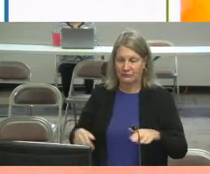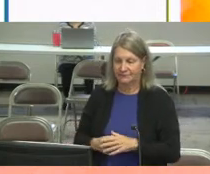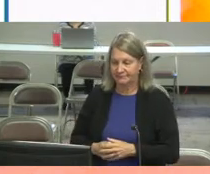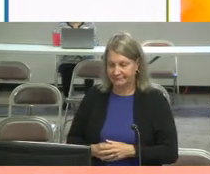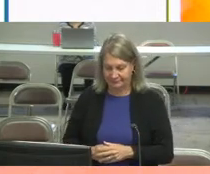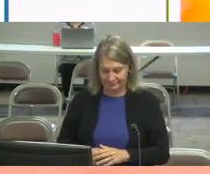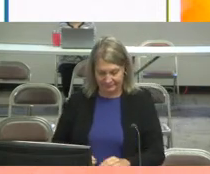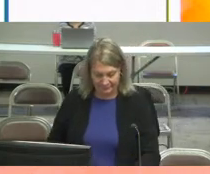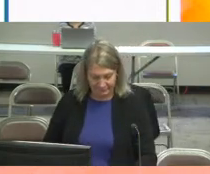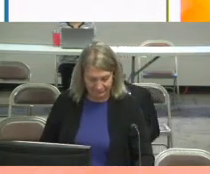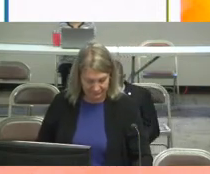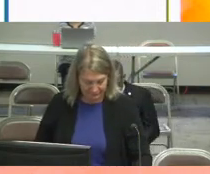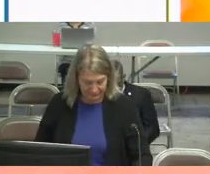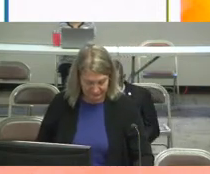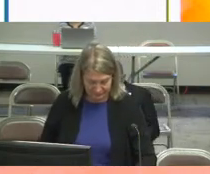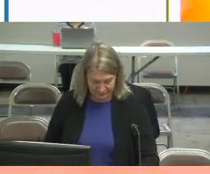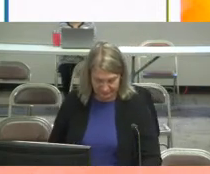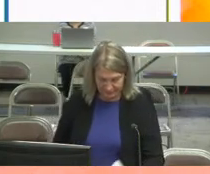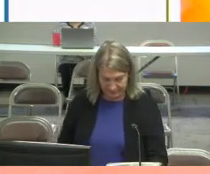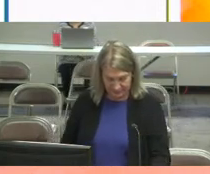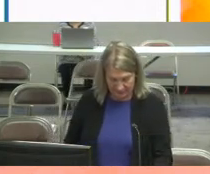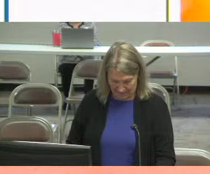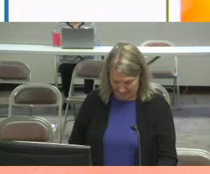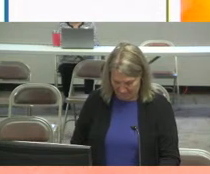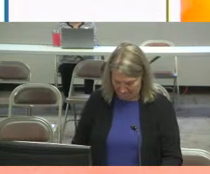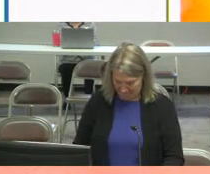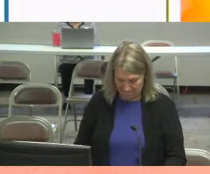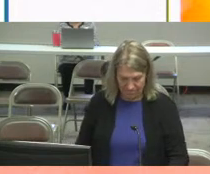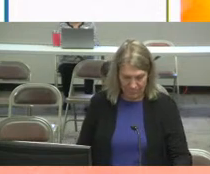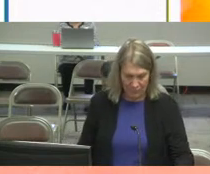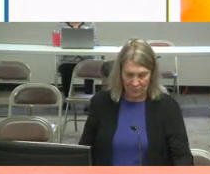and fully qualified to teach deaf hard of hearing children